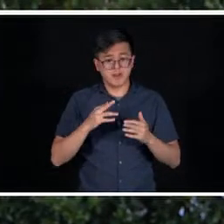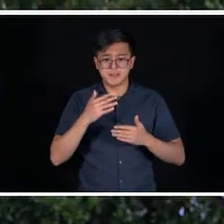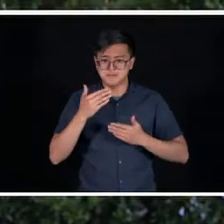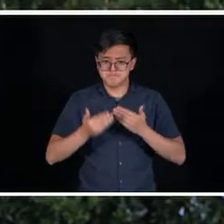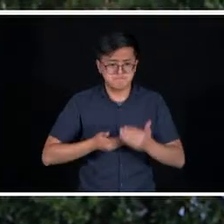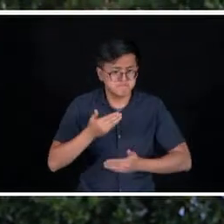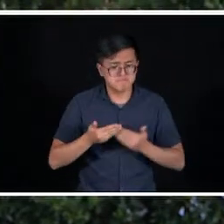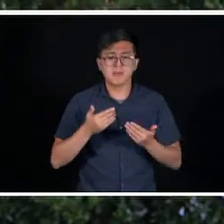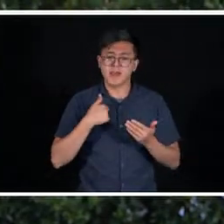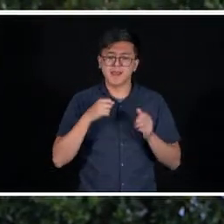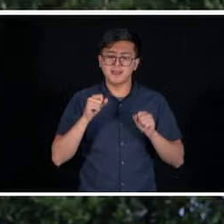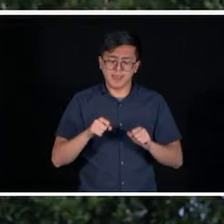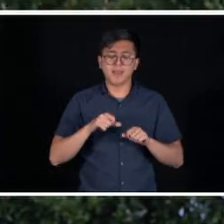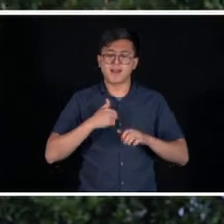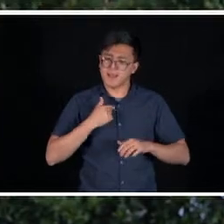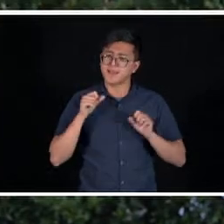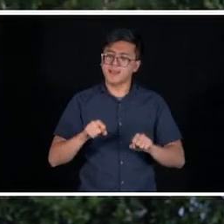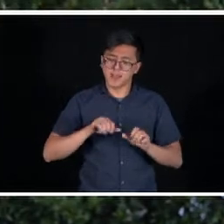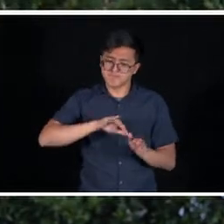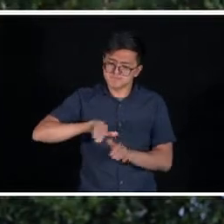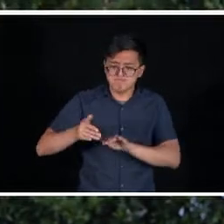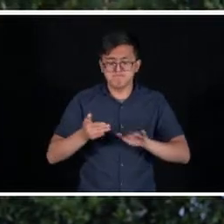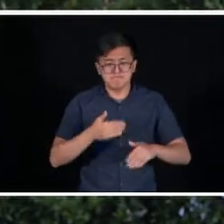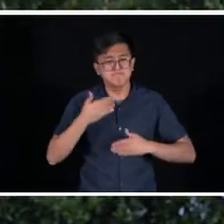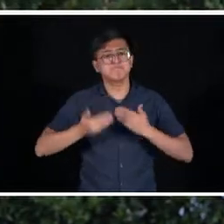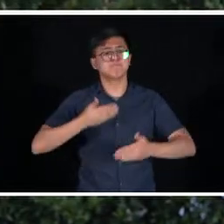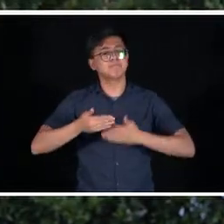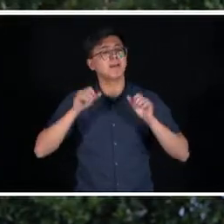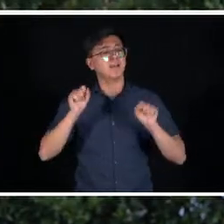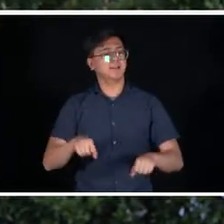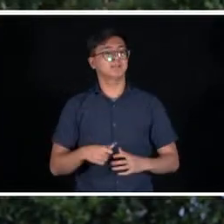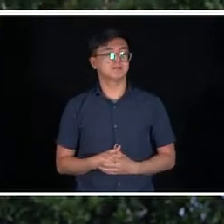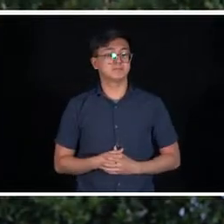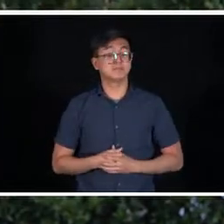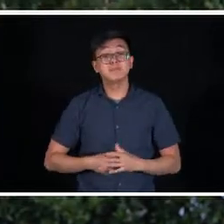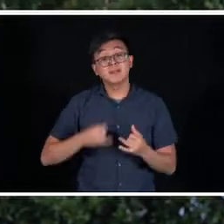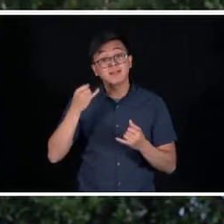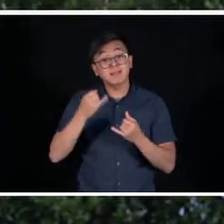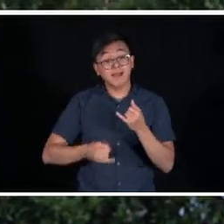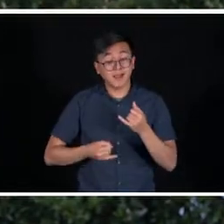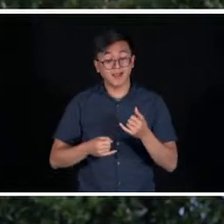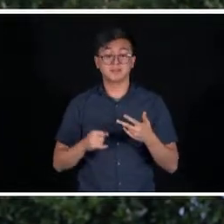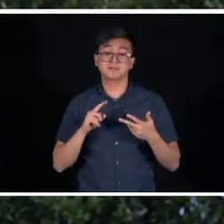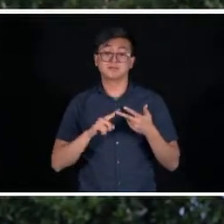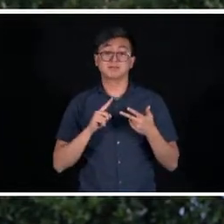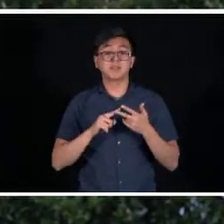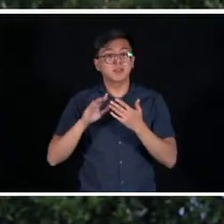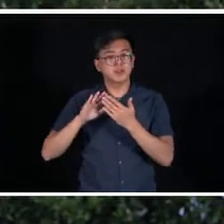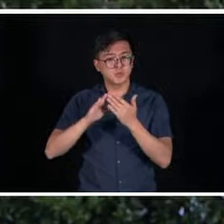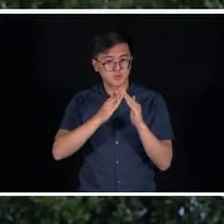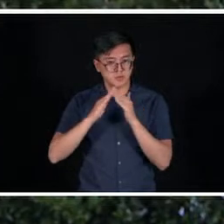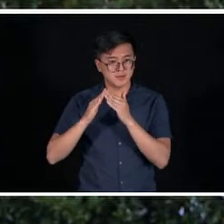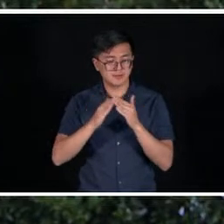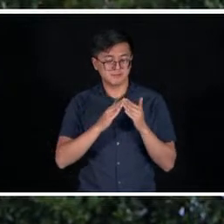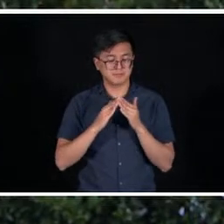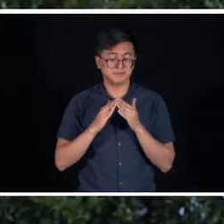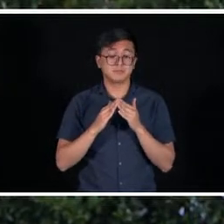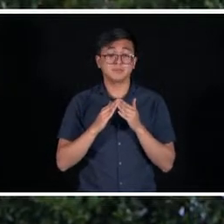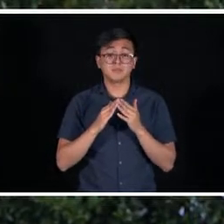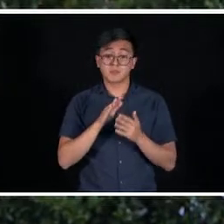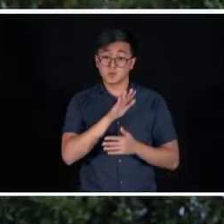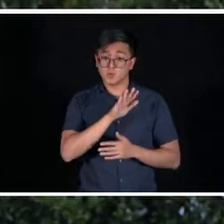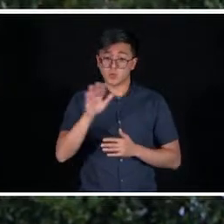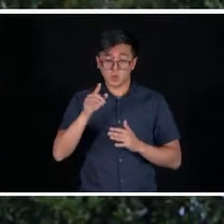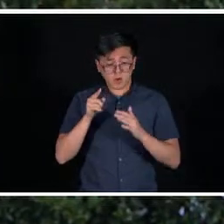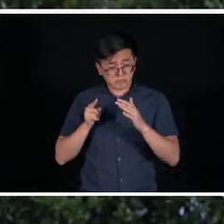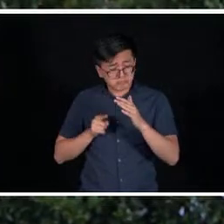obstacle that stands in your way. Lastly, community. Throughout your academic journey at Mt.